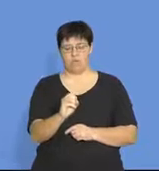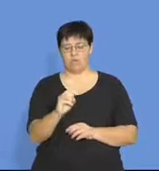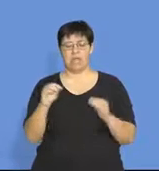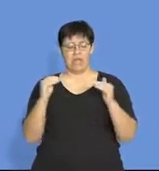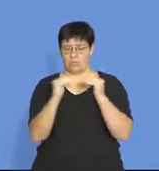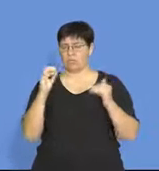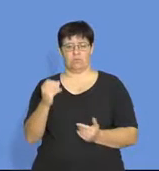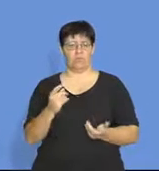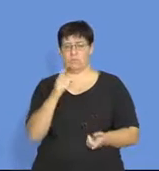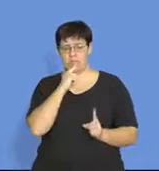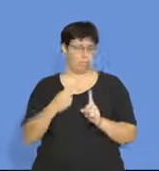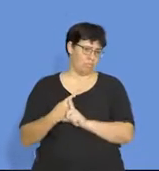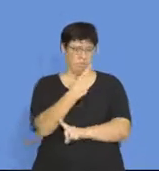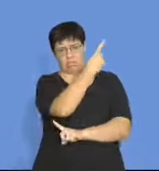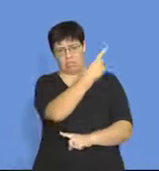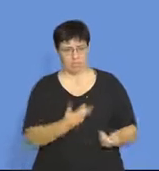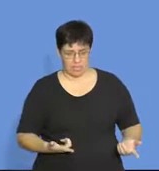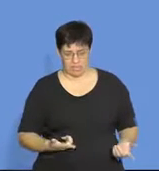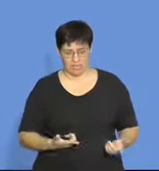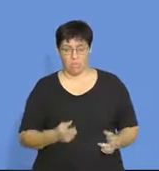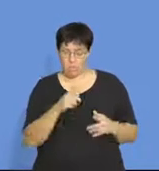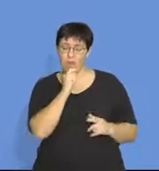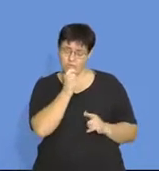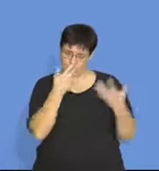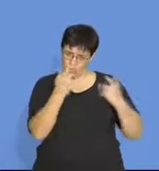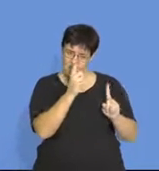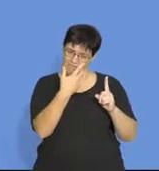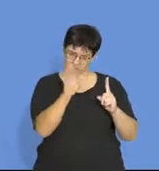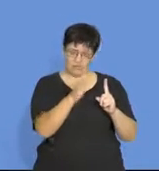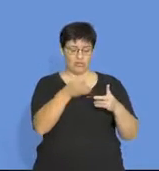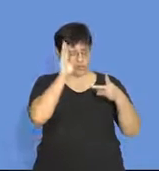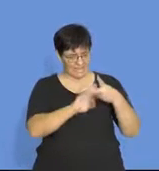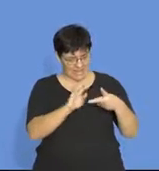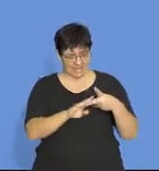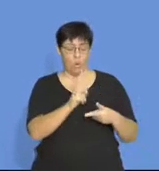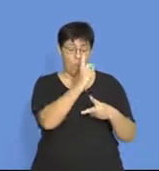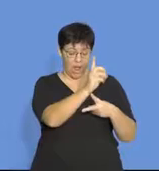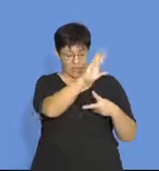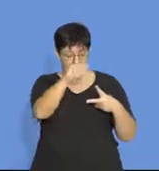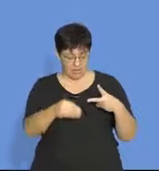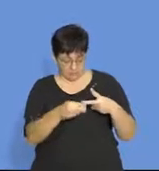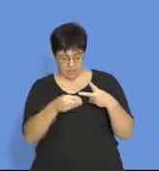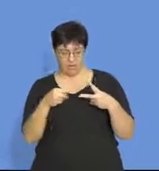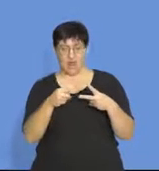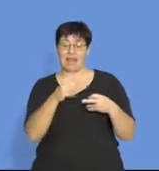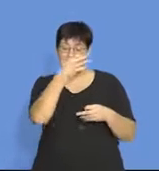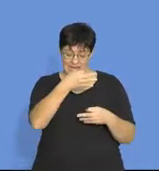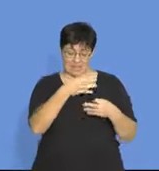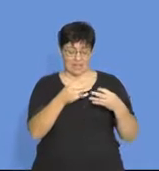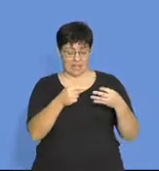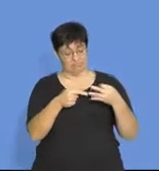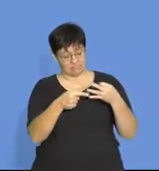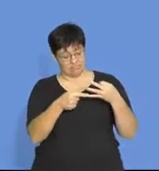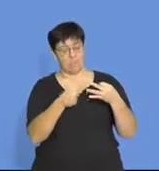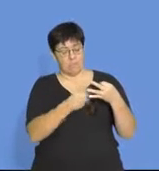0, which will defeat the purpose of what you're trying to do. So just don't even attempt that. Now, I'm just going